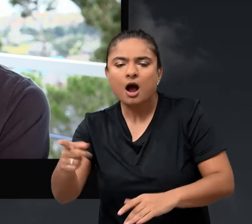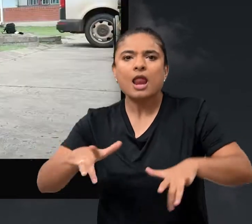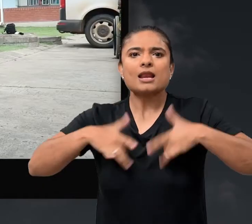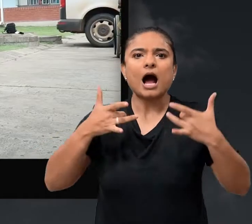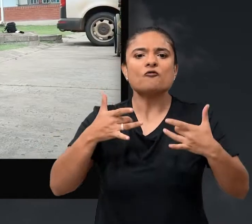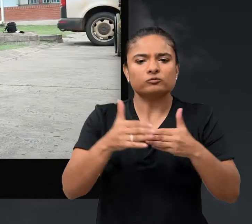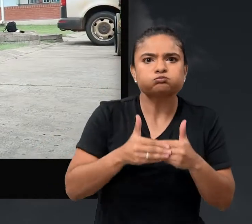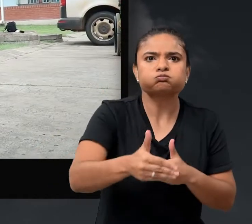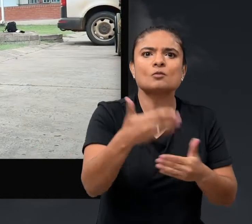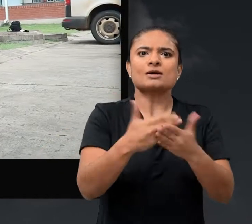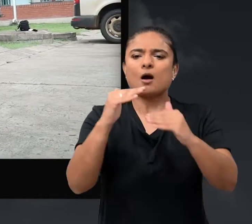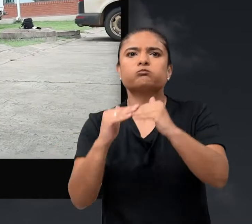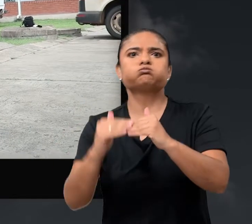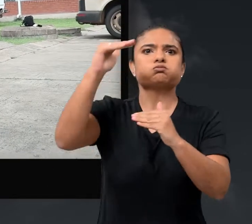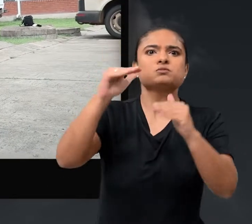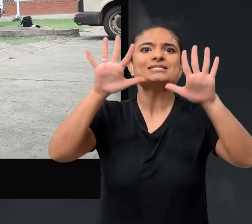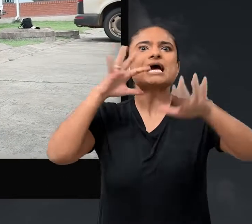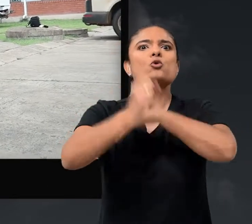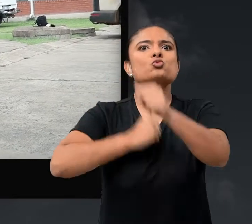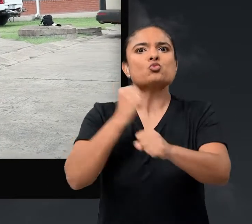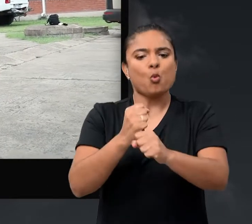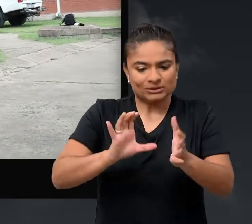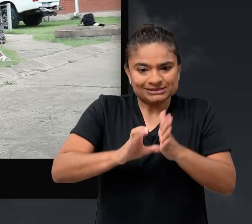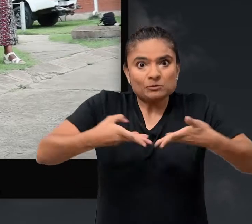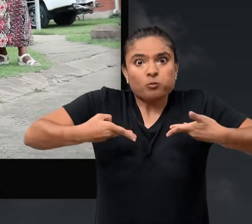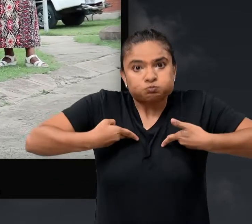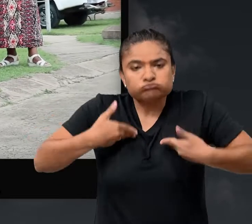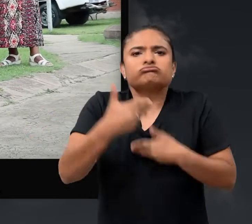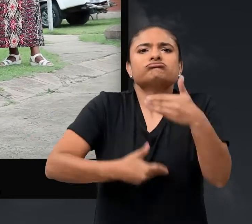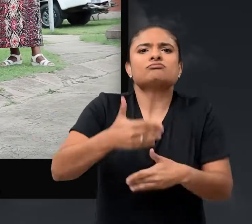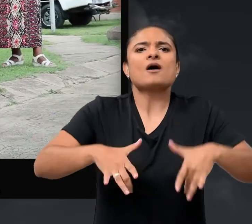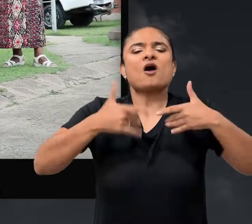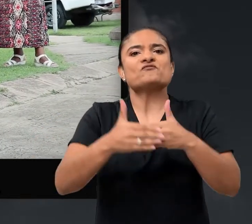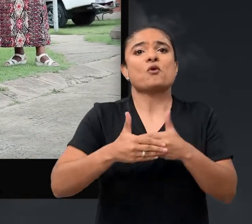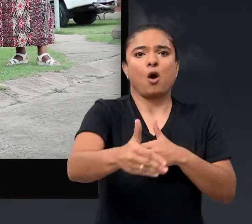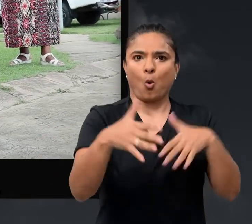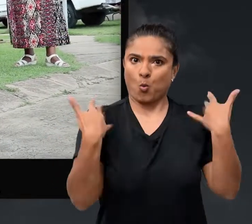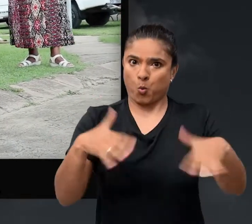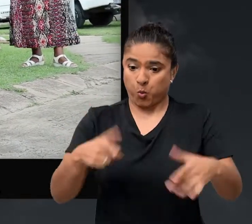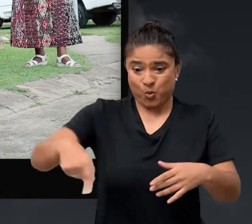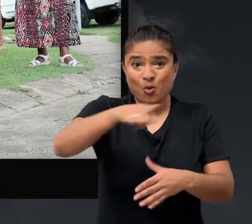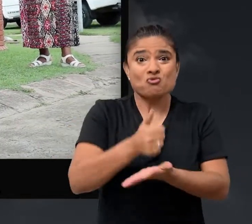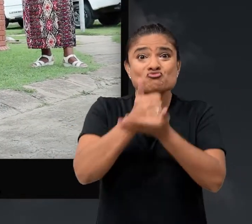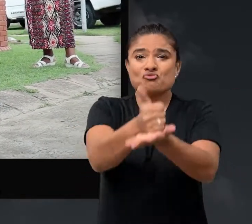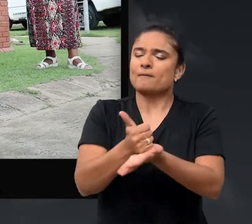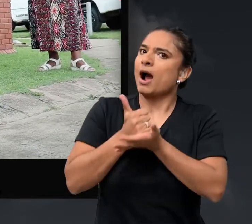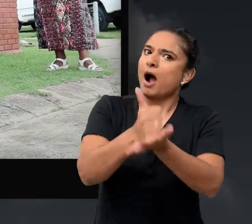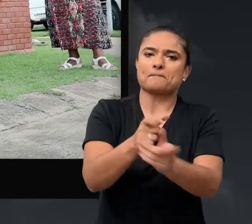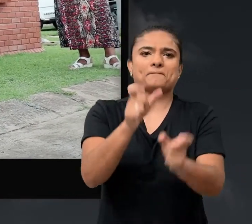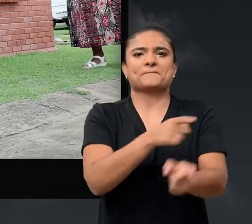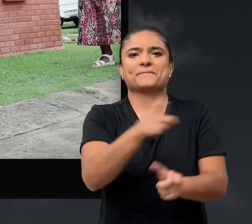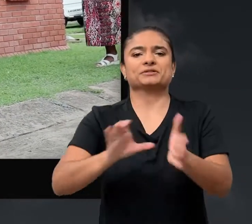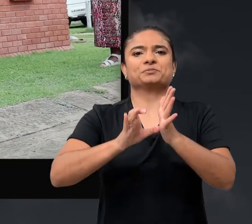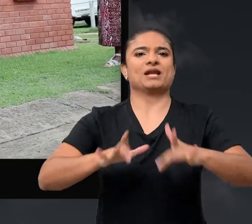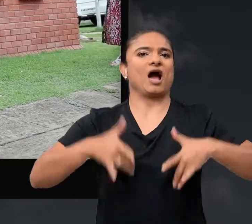expectancy of 10 years less than the normal life expectancy. So totally changed the lives of people with